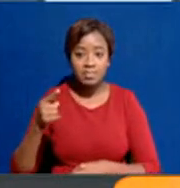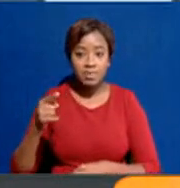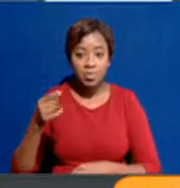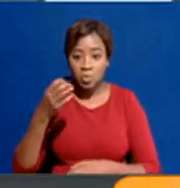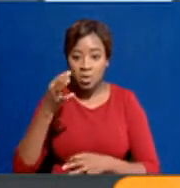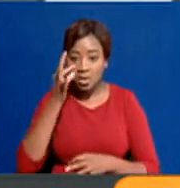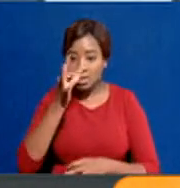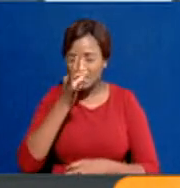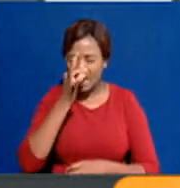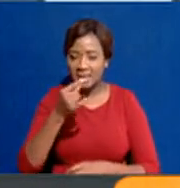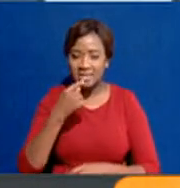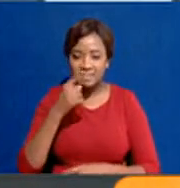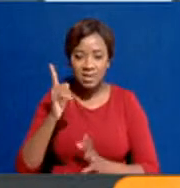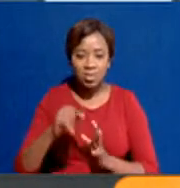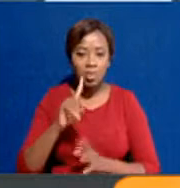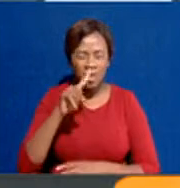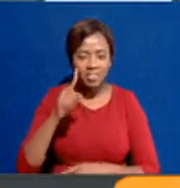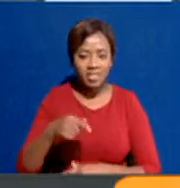It is time to make a deal.